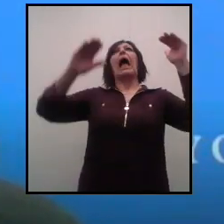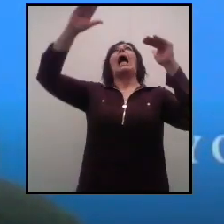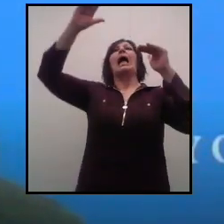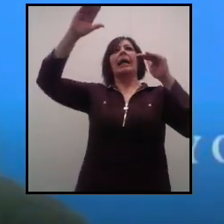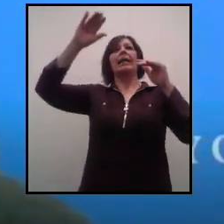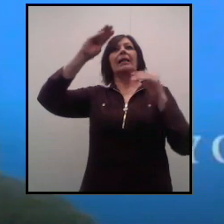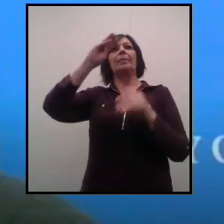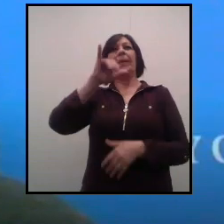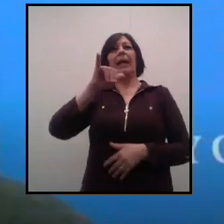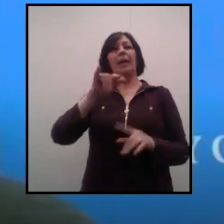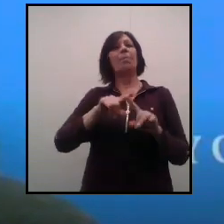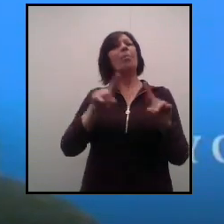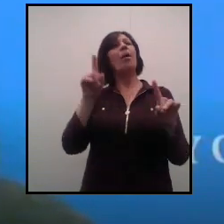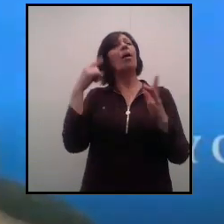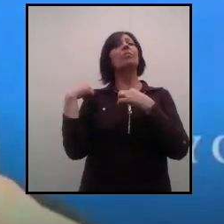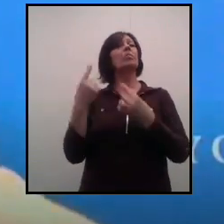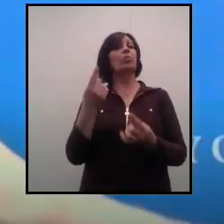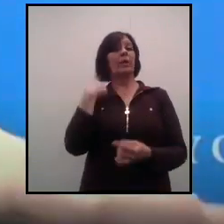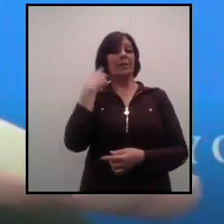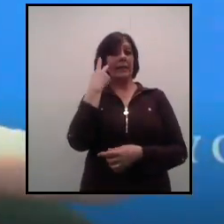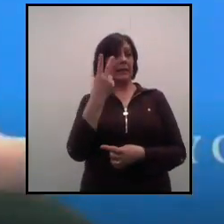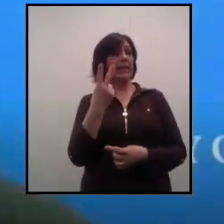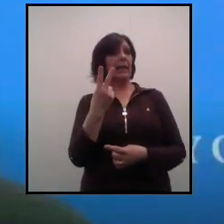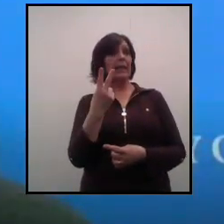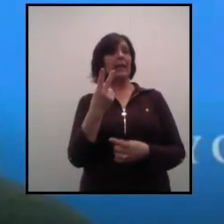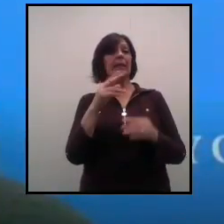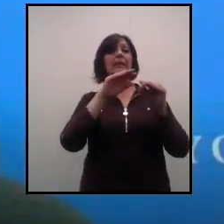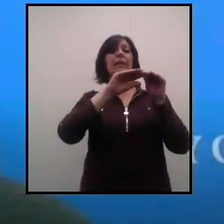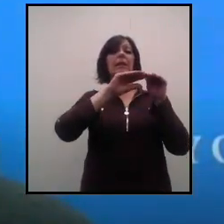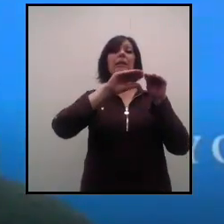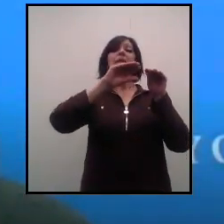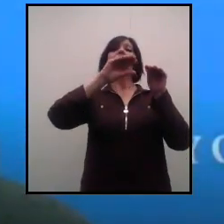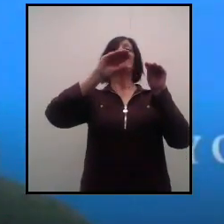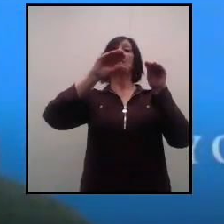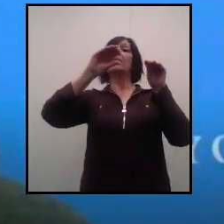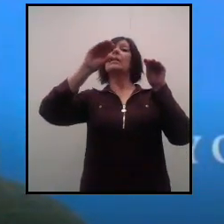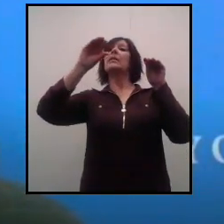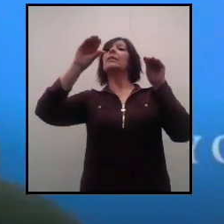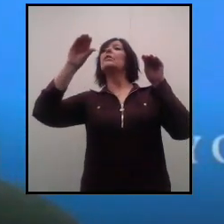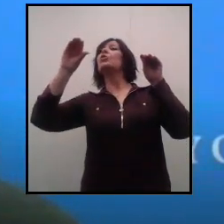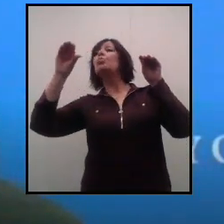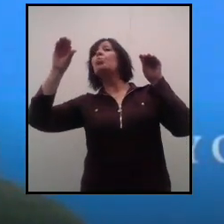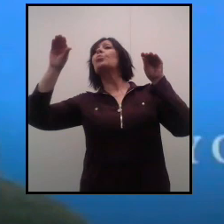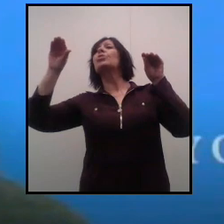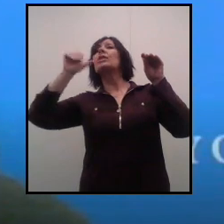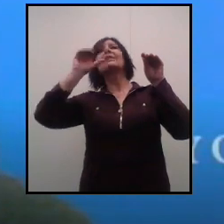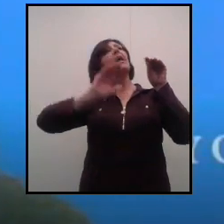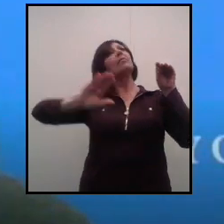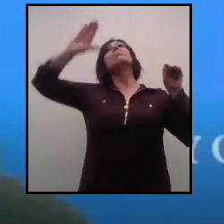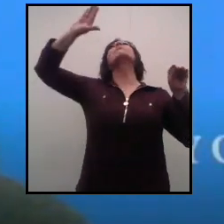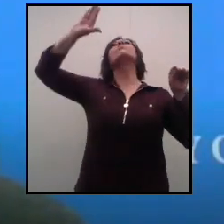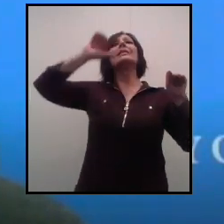And what we've been seeing is thankfully a smoothening, a flattening, or as the doctor likes to say, smushing of the curve.